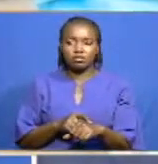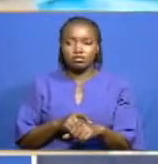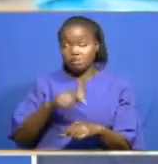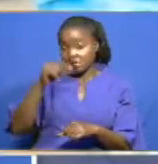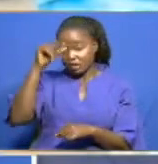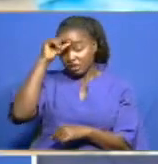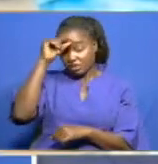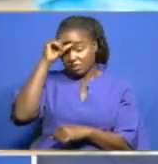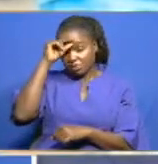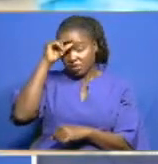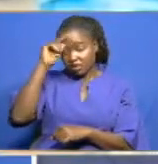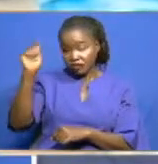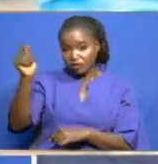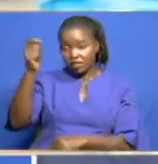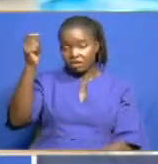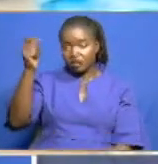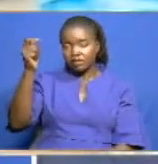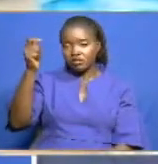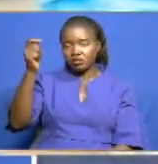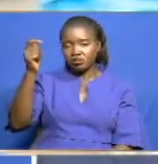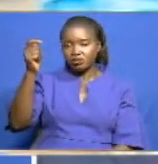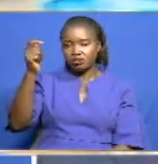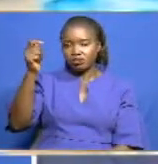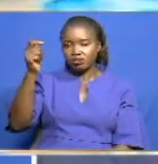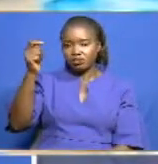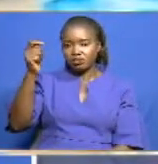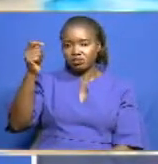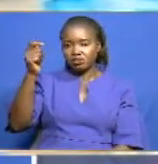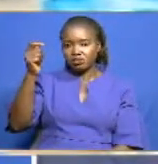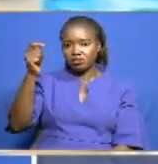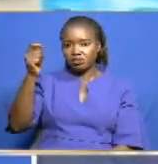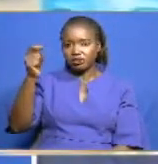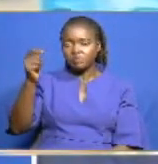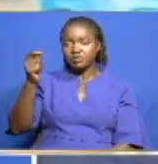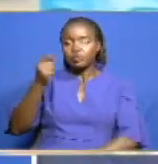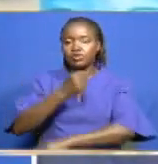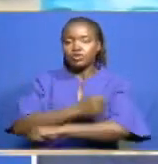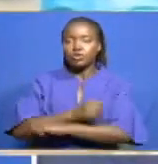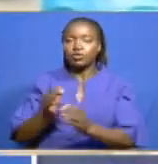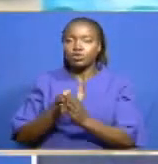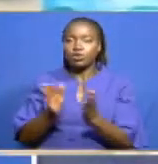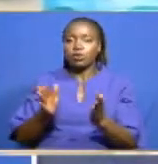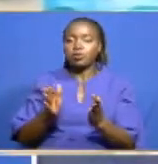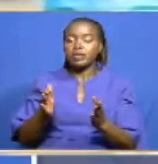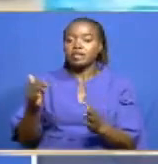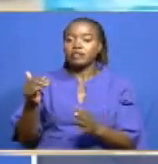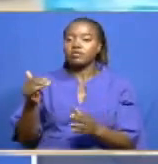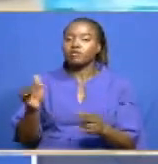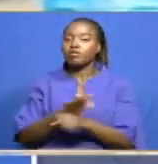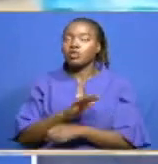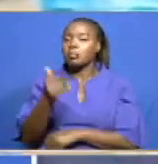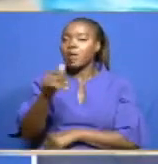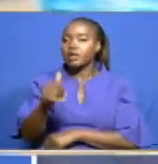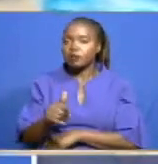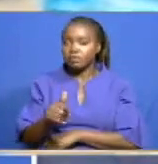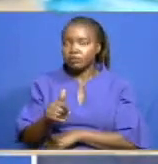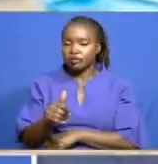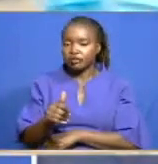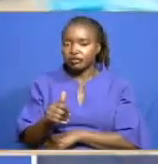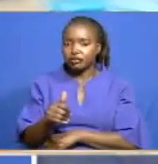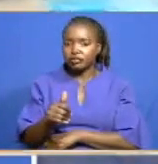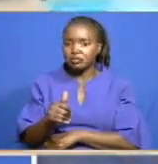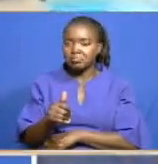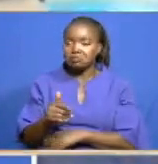government of the Republic of Kenya has not opened schools for other children. Whether you are in